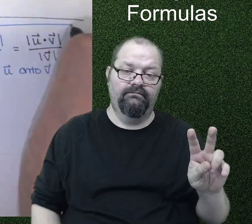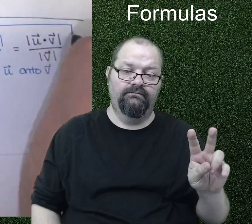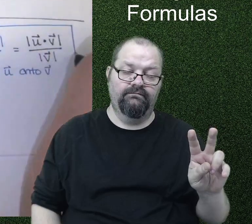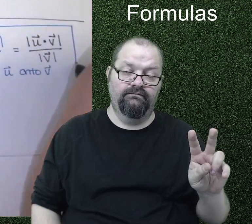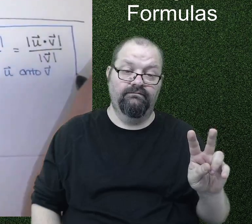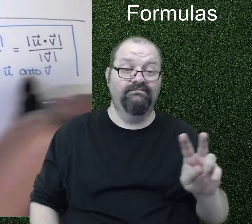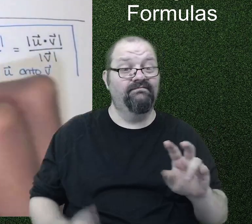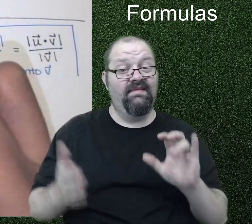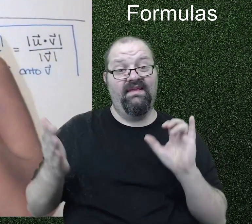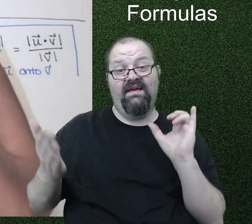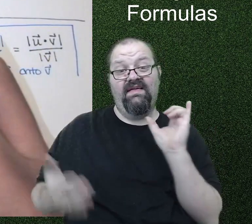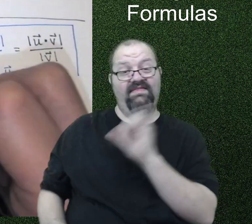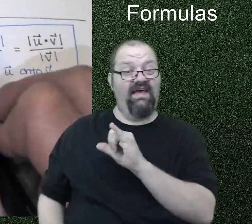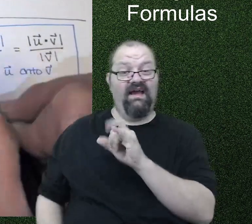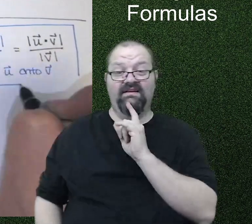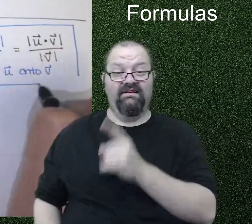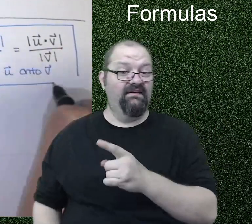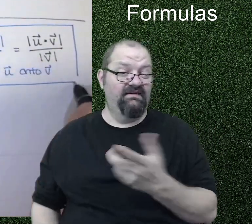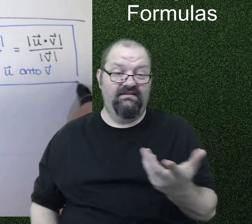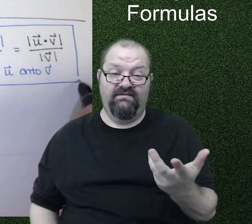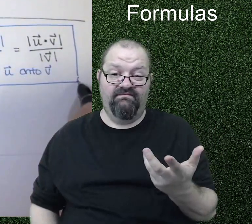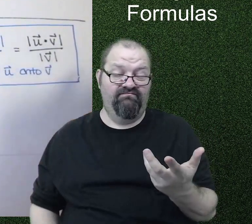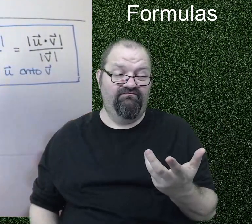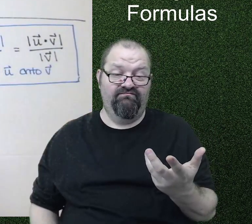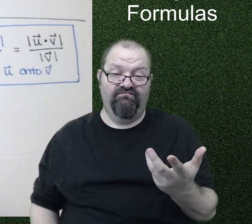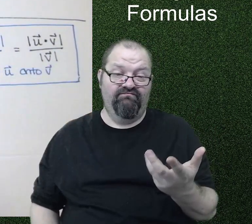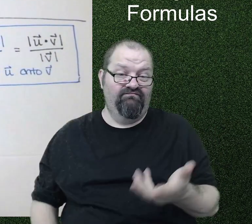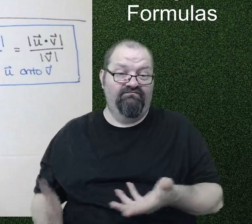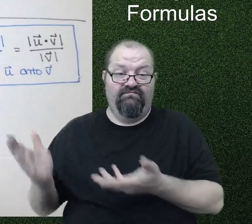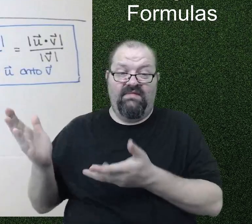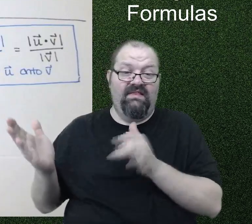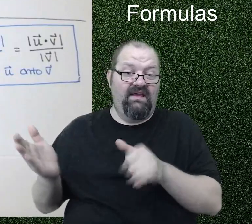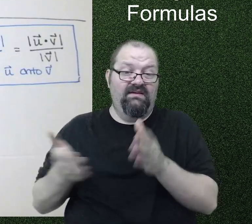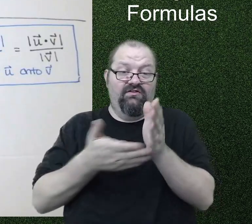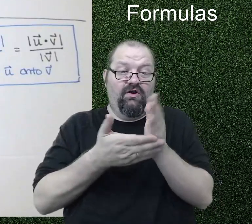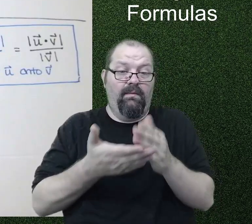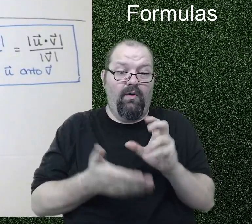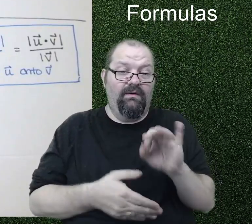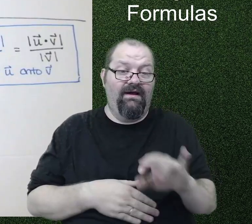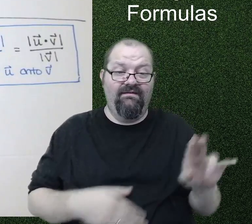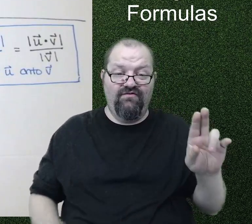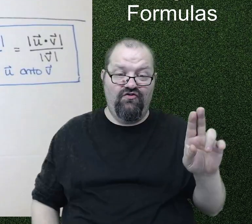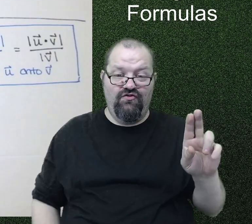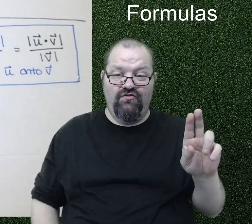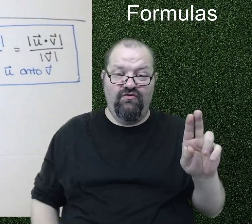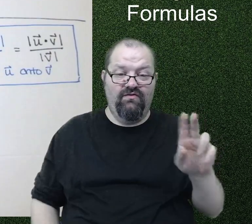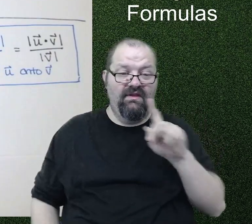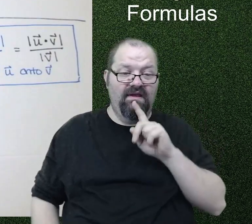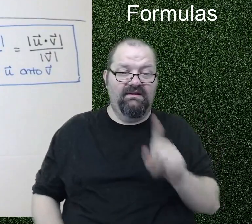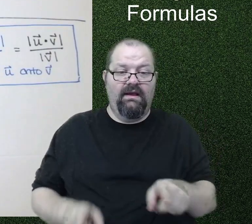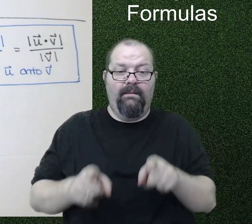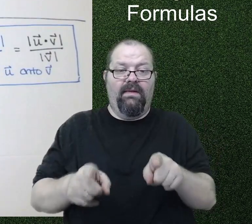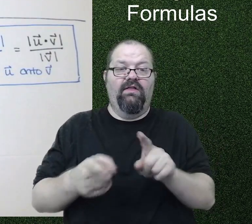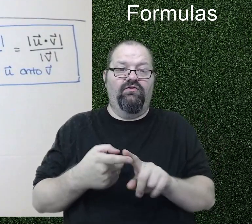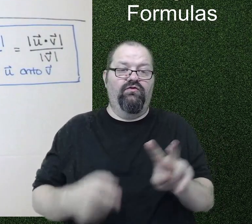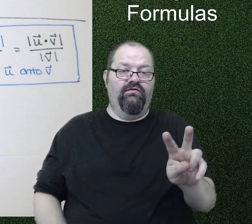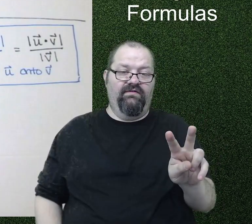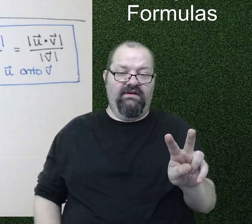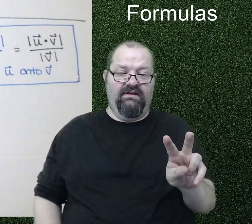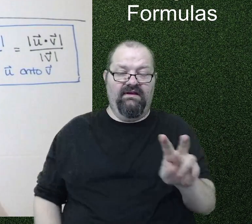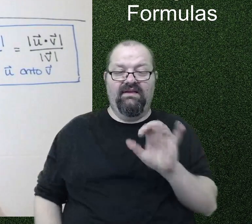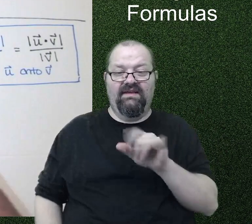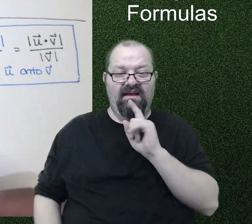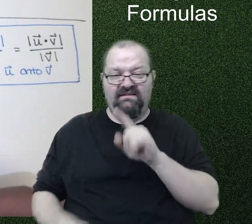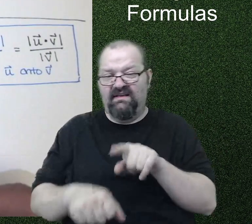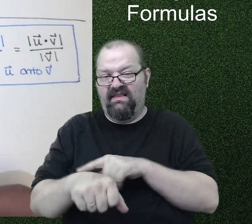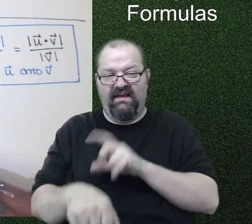And that is just the component of u that's parallel to v, and it's just the length